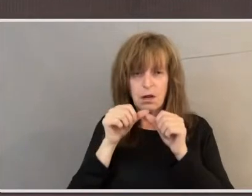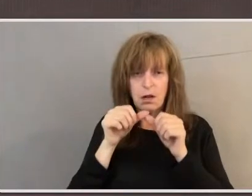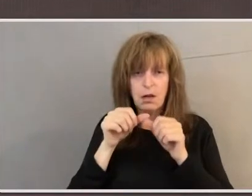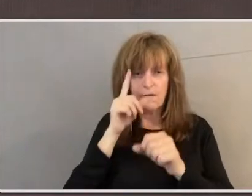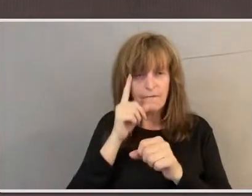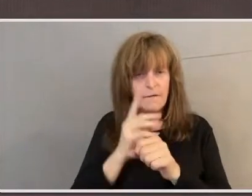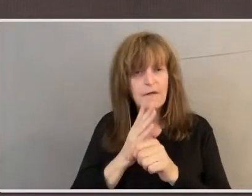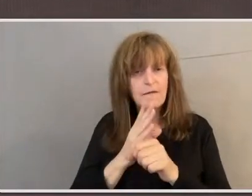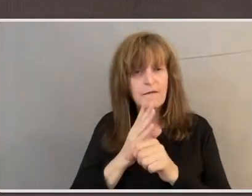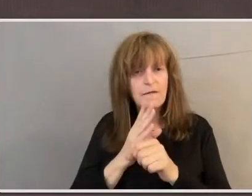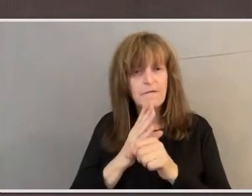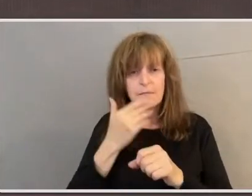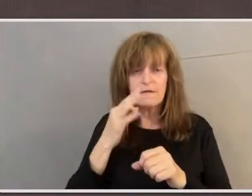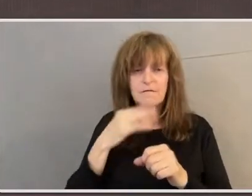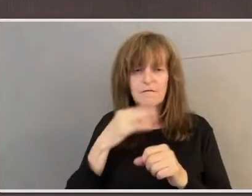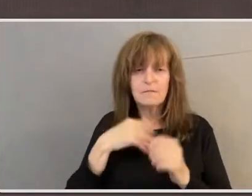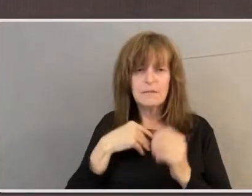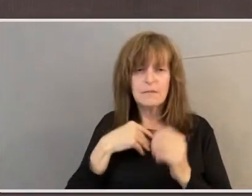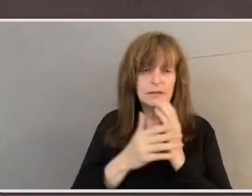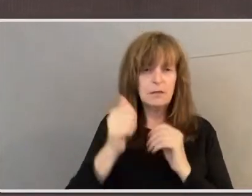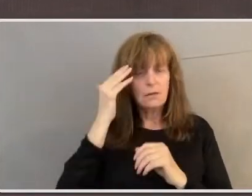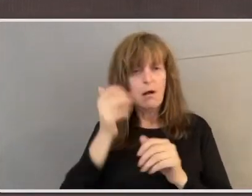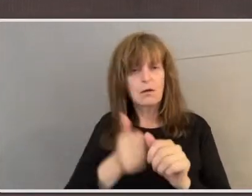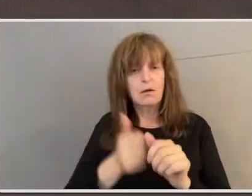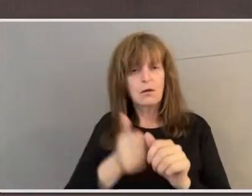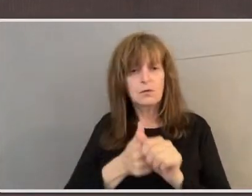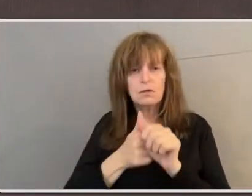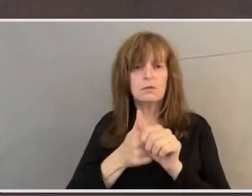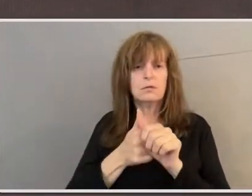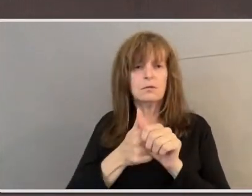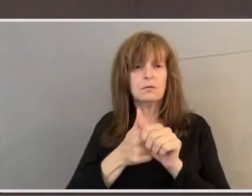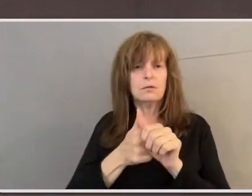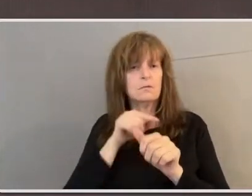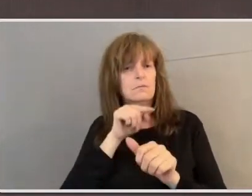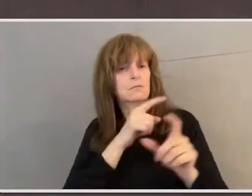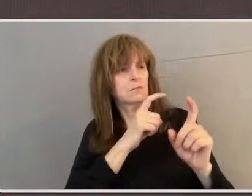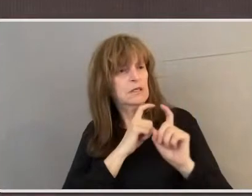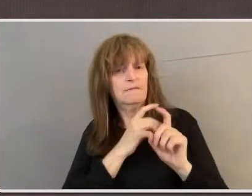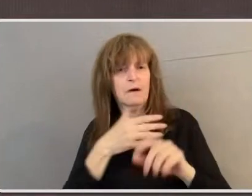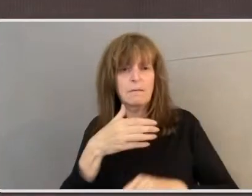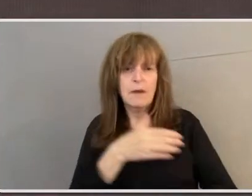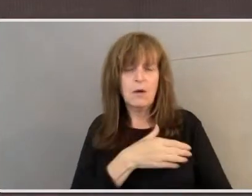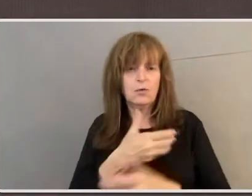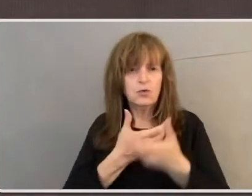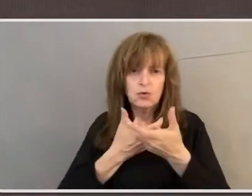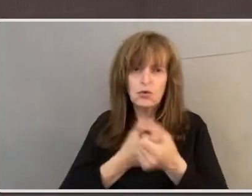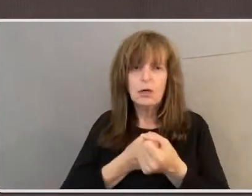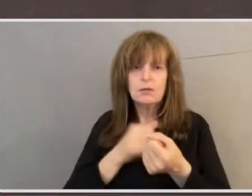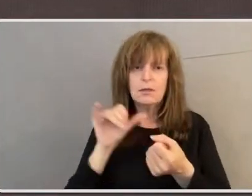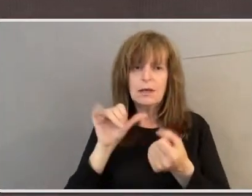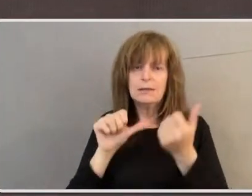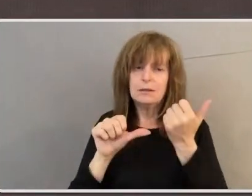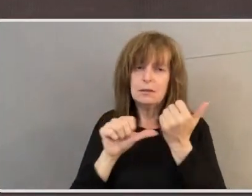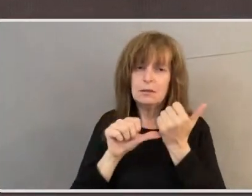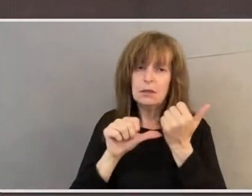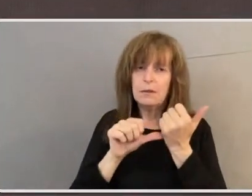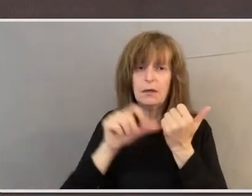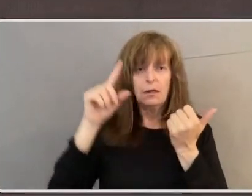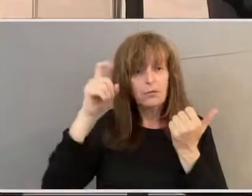powers and trusts reposed in me as Deputy Premier and Minister of Health. in the province of Ontario. So help me